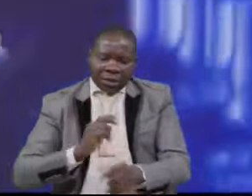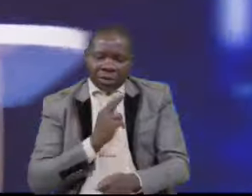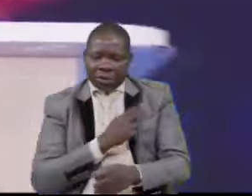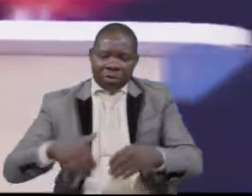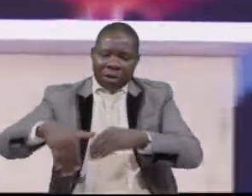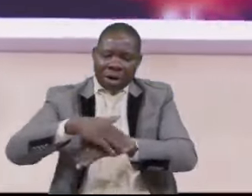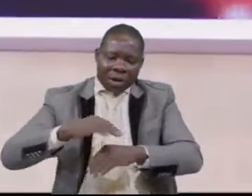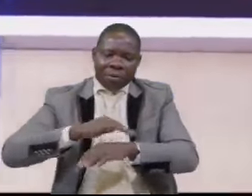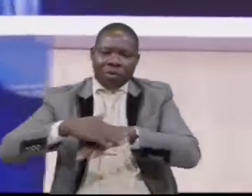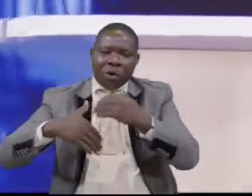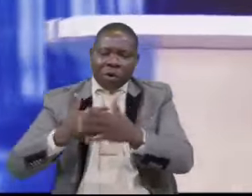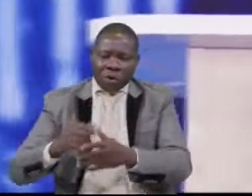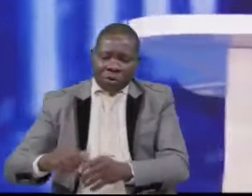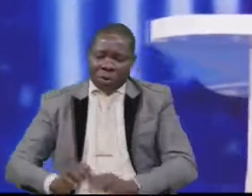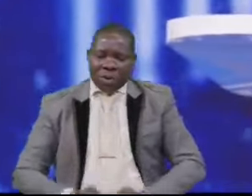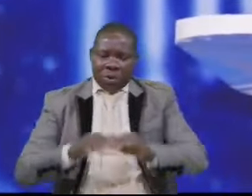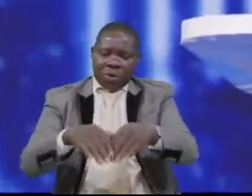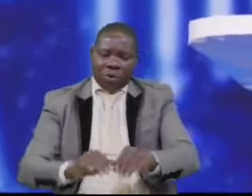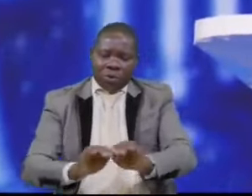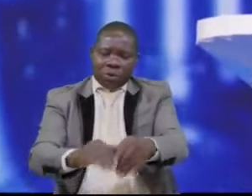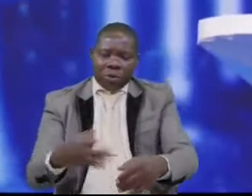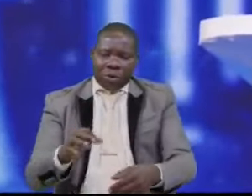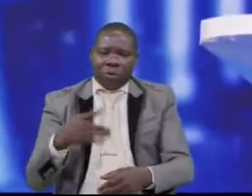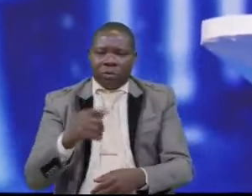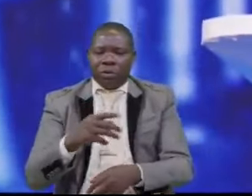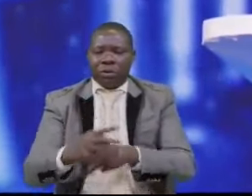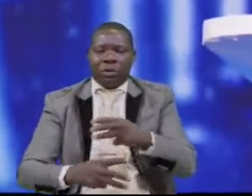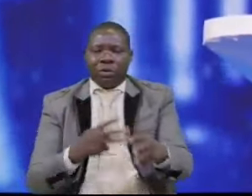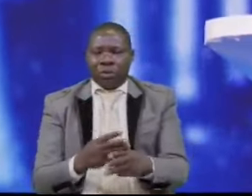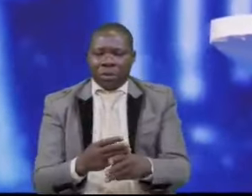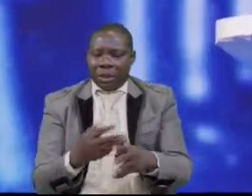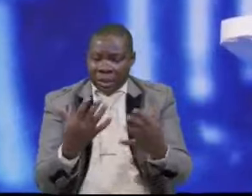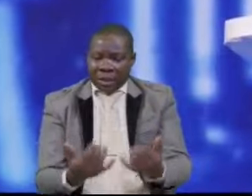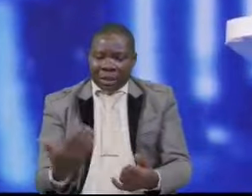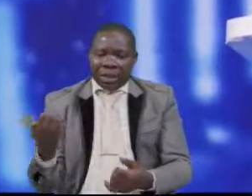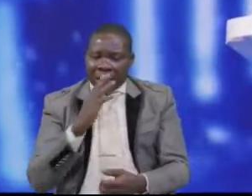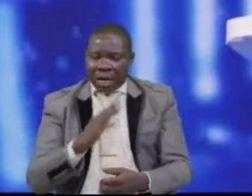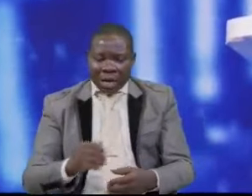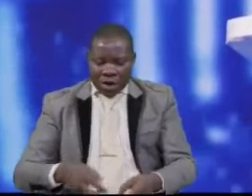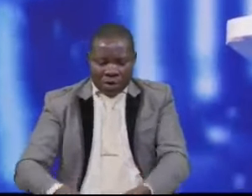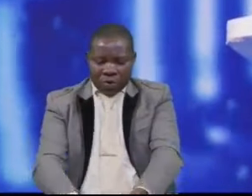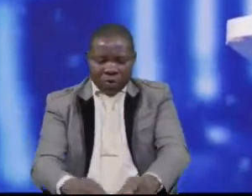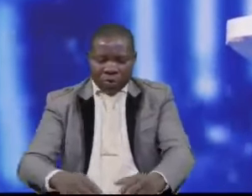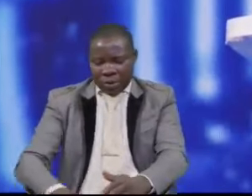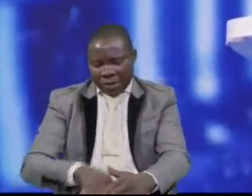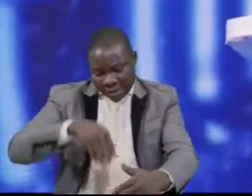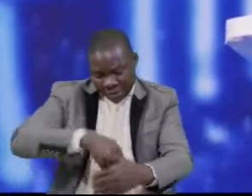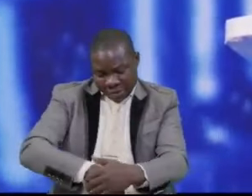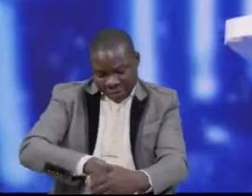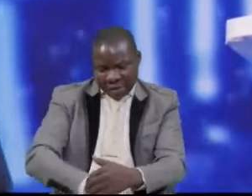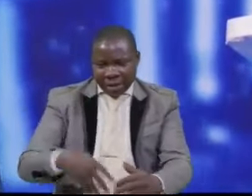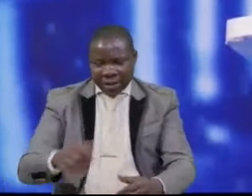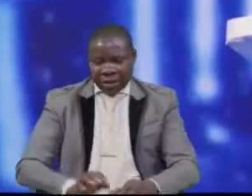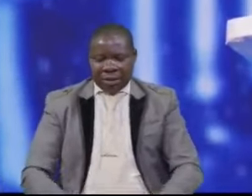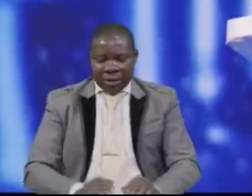have developed to the point that tunnels inside the sea can go like that. And